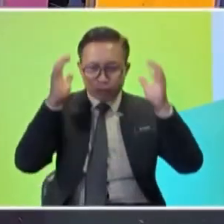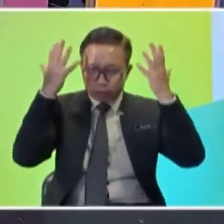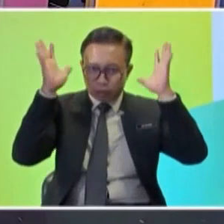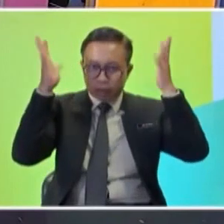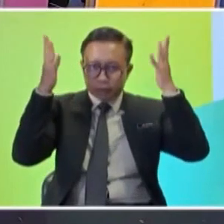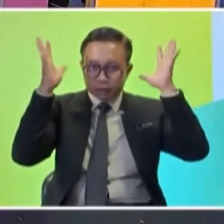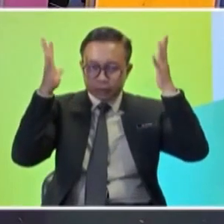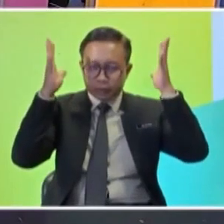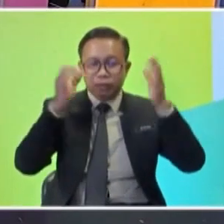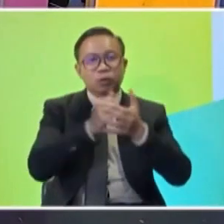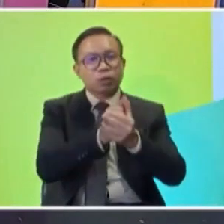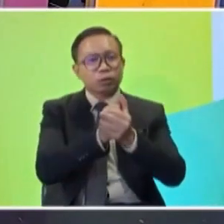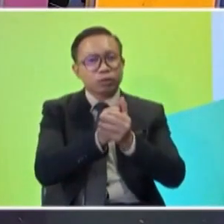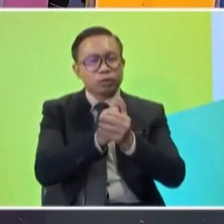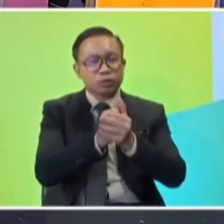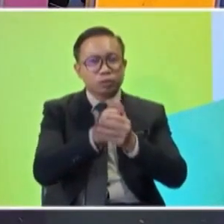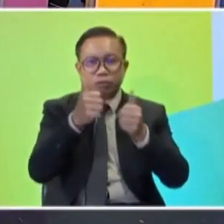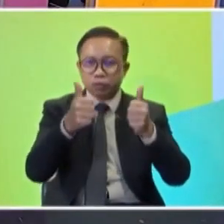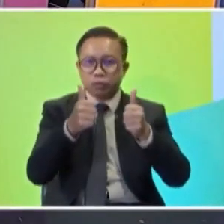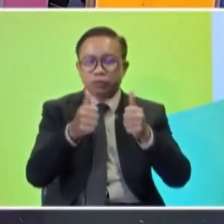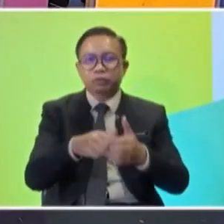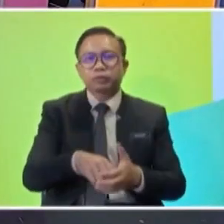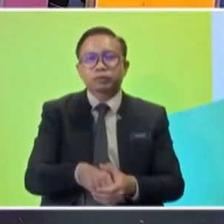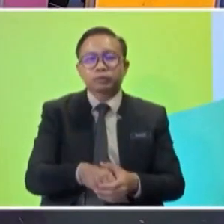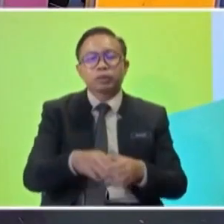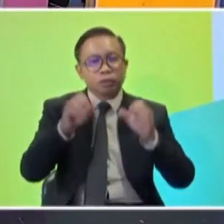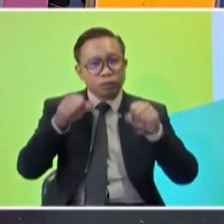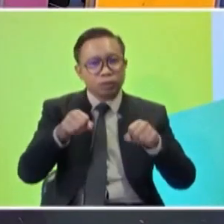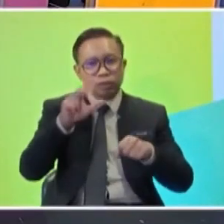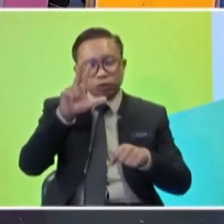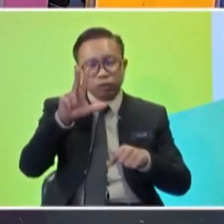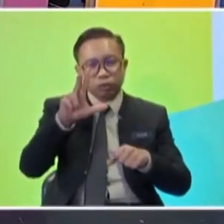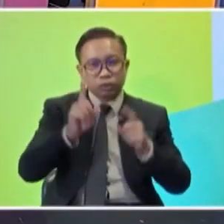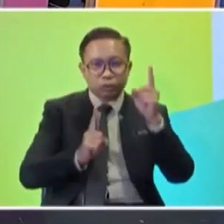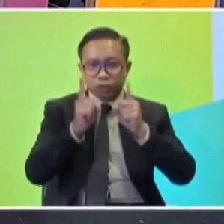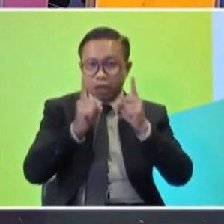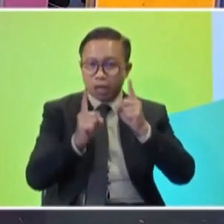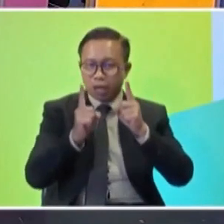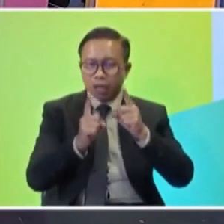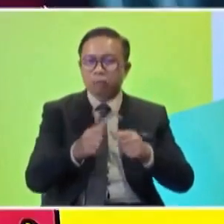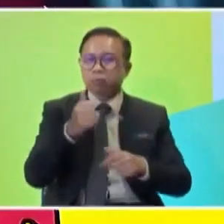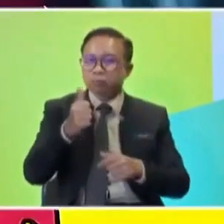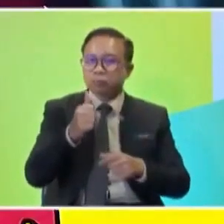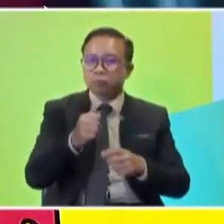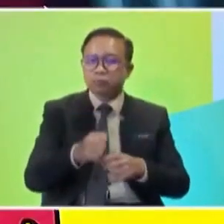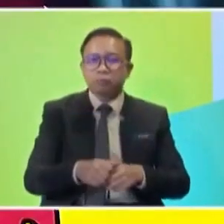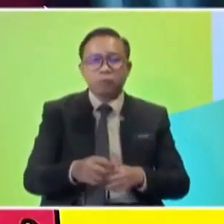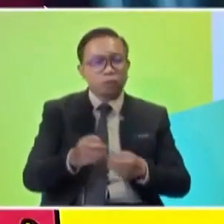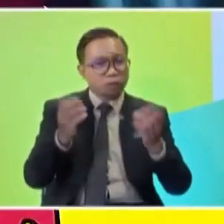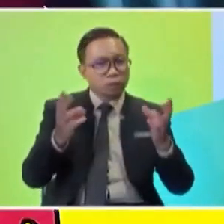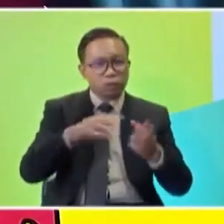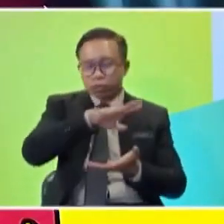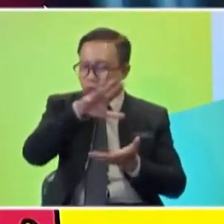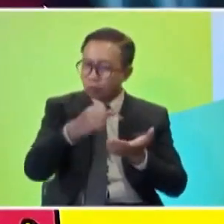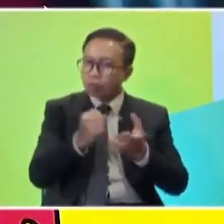kids. Congratulations. Good job, everyone. And everybody managed to get 3 stars. 3 stars. That's the maximum star for each of you. Great